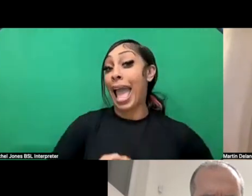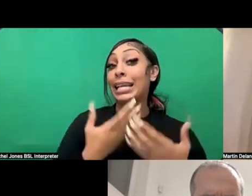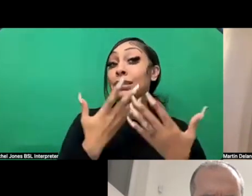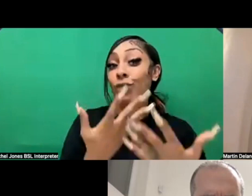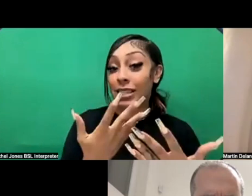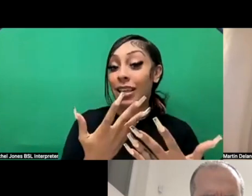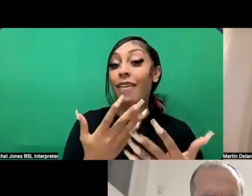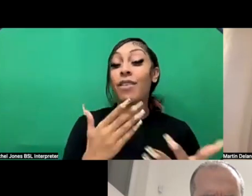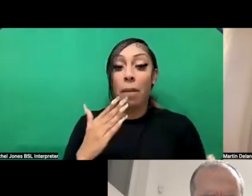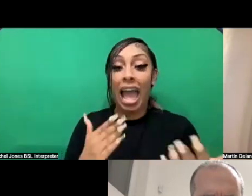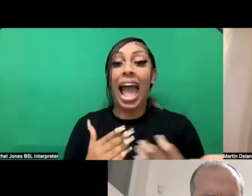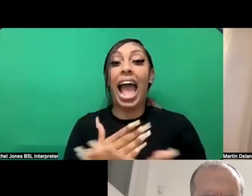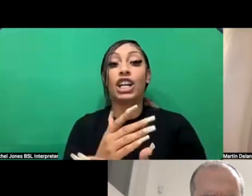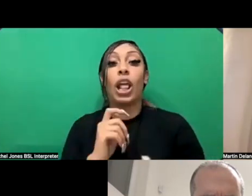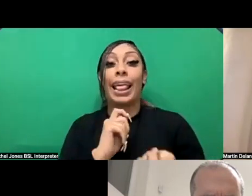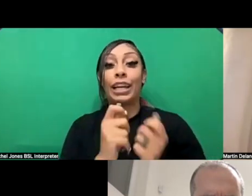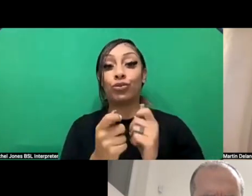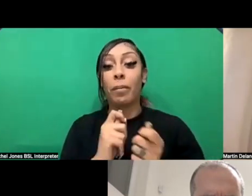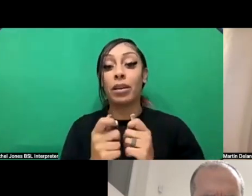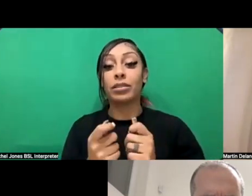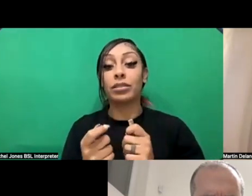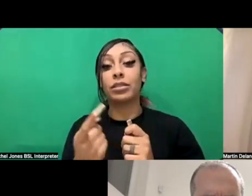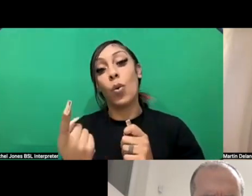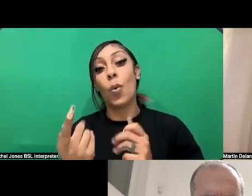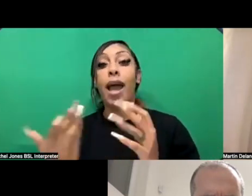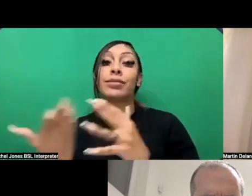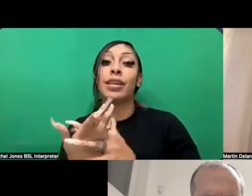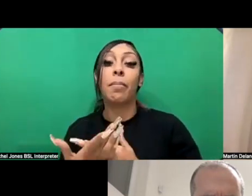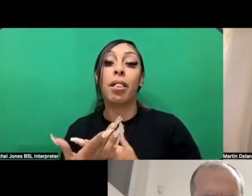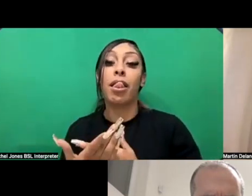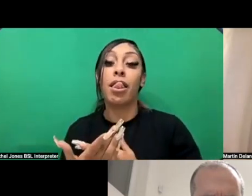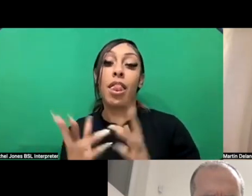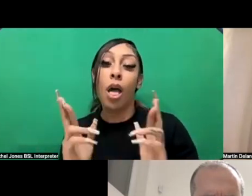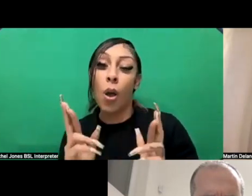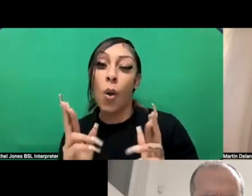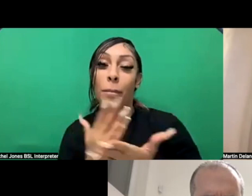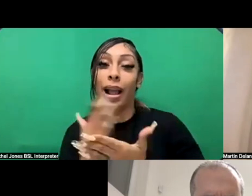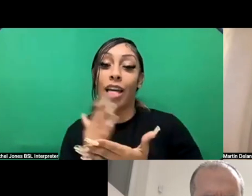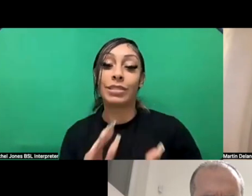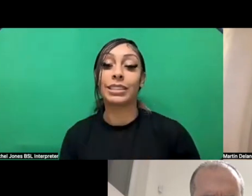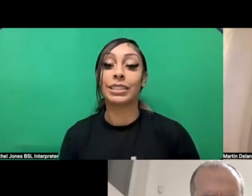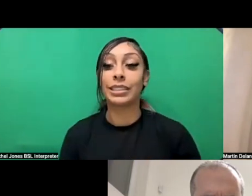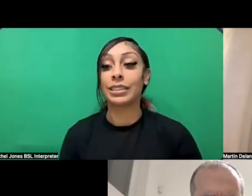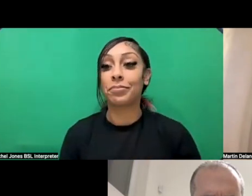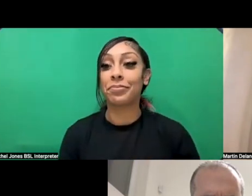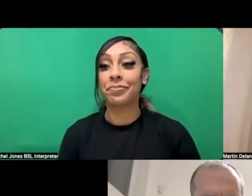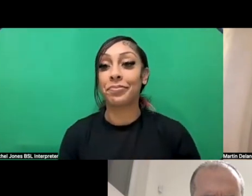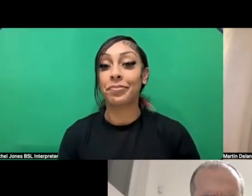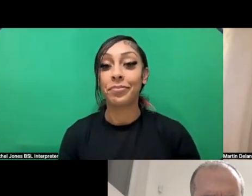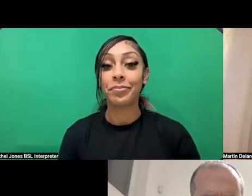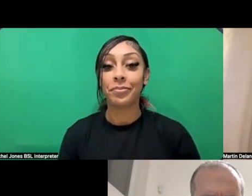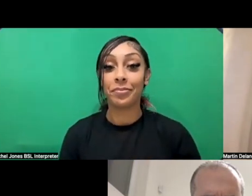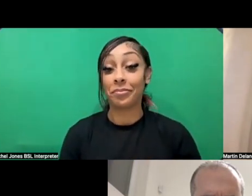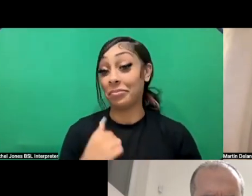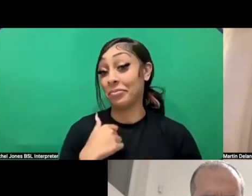being an actual instrument and it being accessible. I hope that adds a bit of clarity to the question, but yeah. Yes, I'm